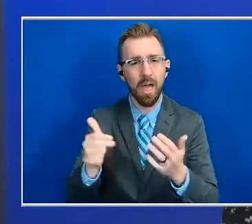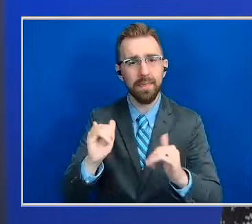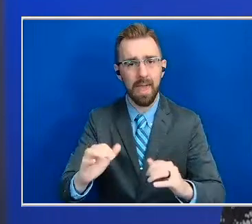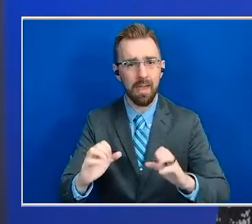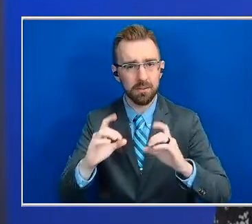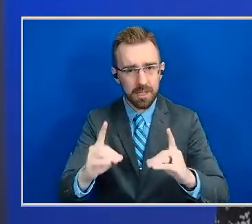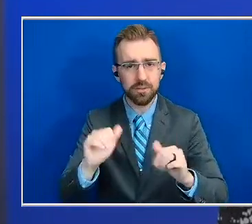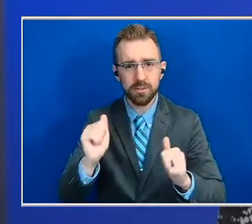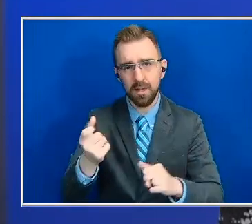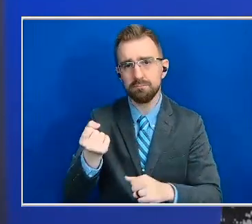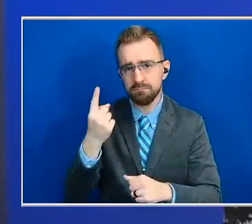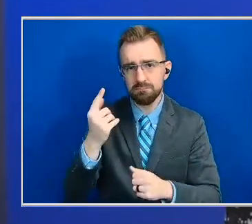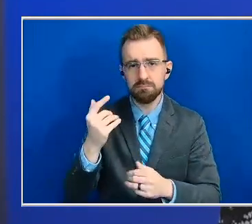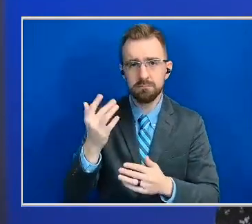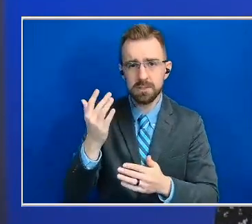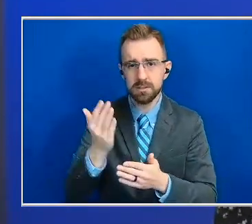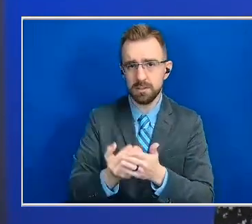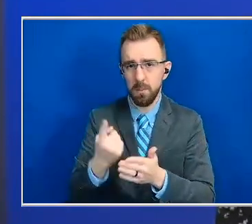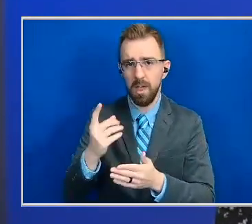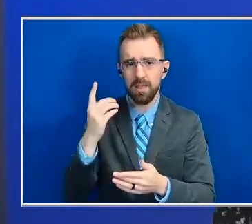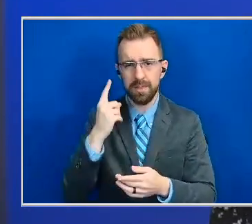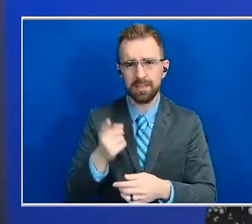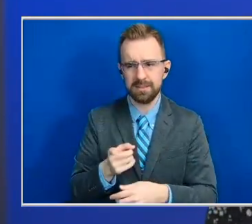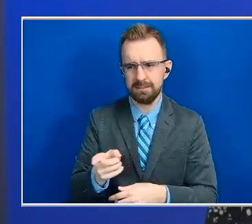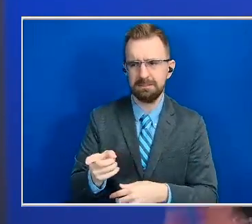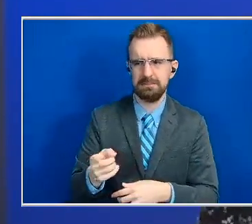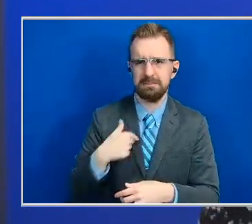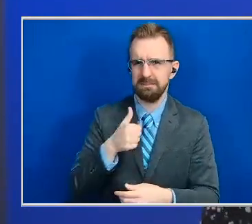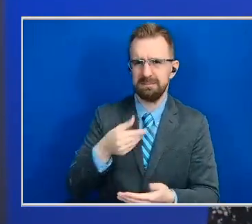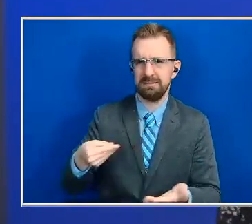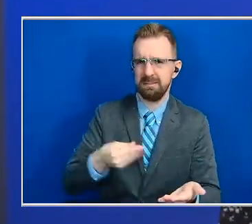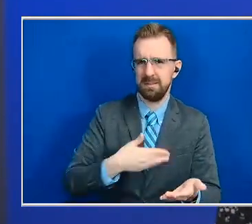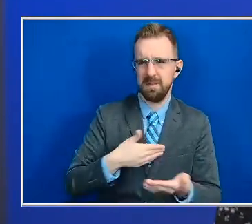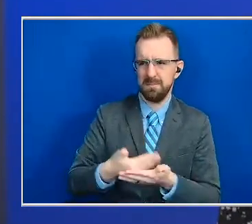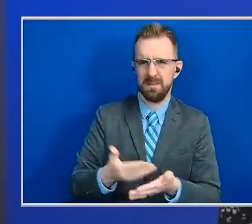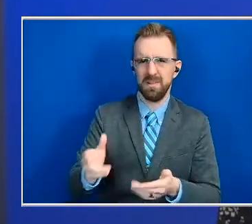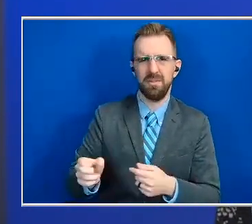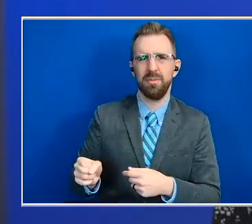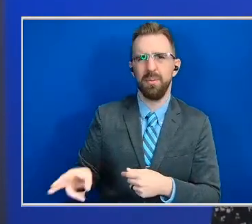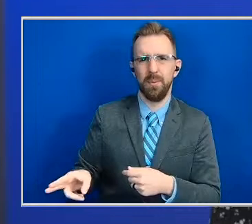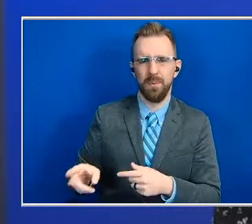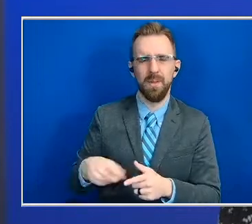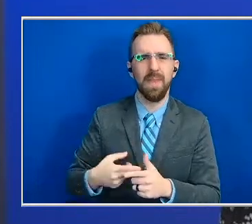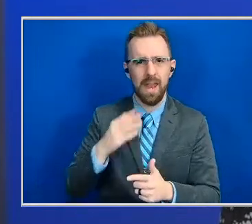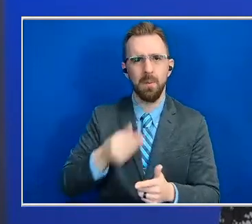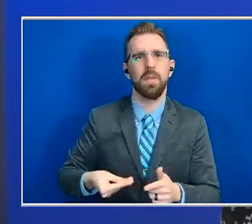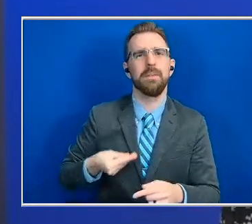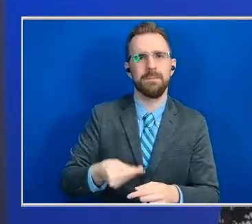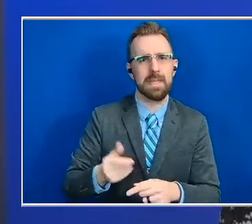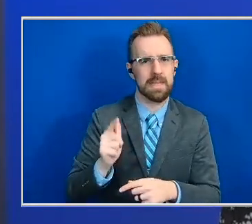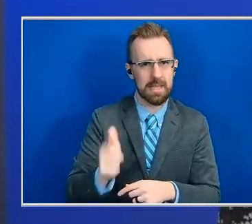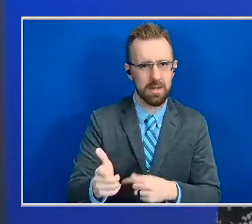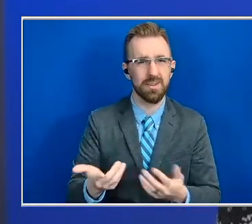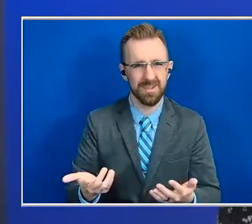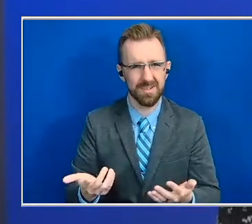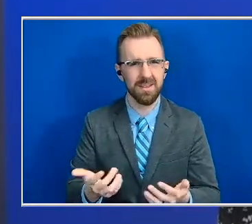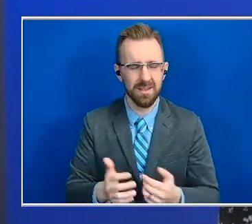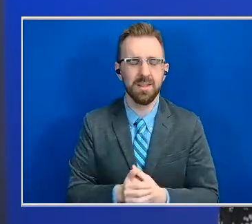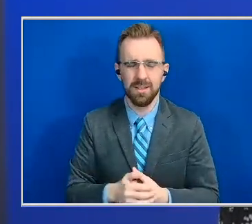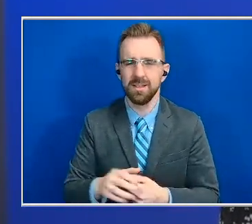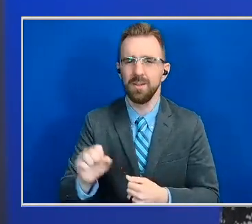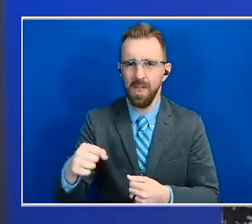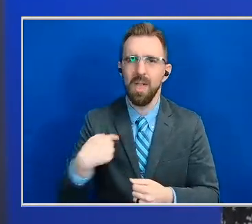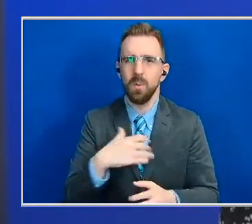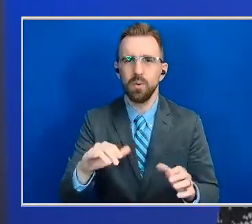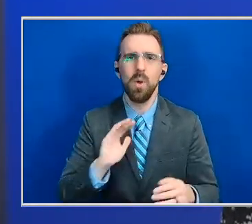why somebody might think, oh, I'm not going to feed that. I'll discard that, and then I'll breastfeed later. Mistake. So we do our best to kind